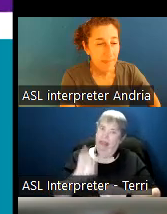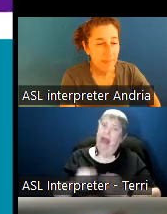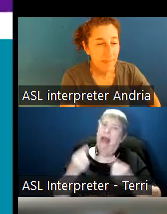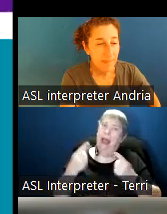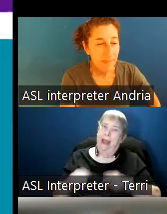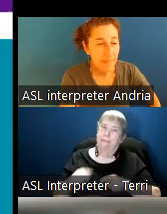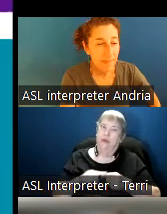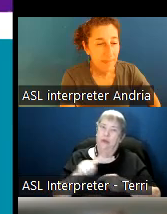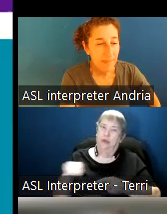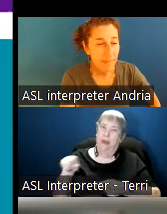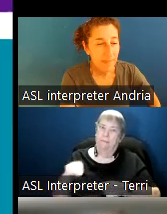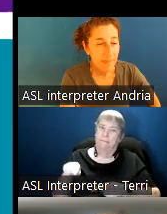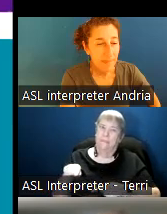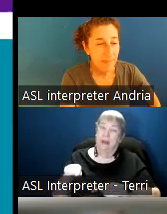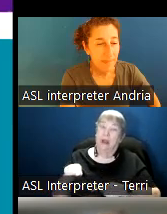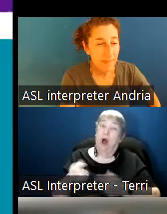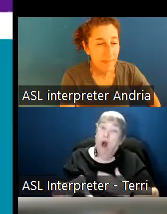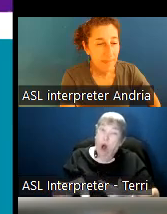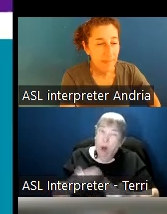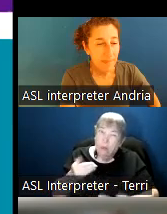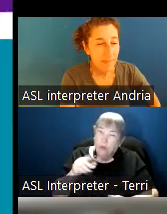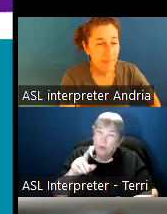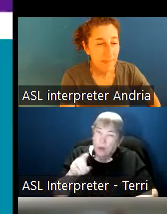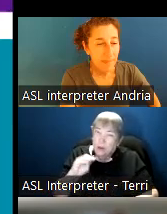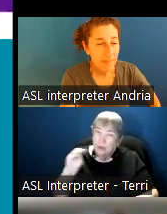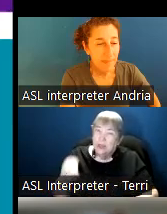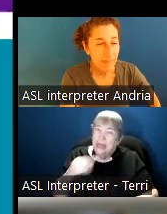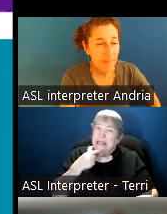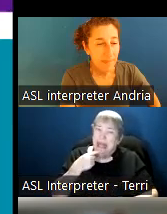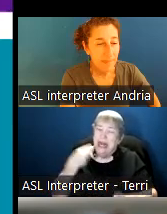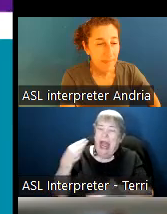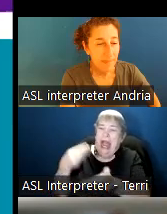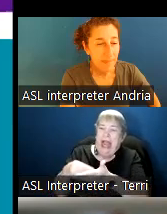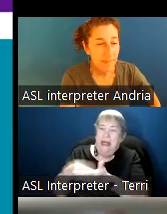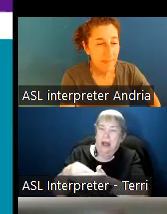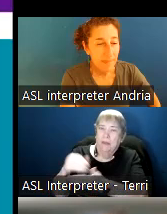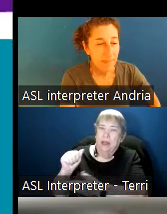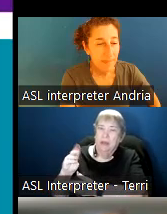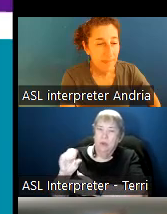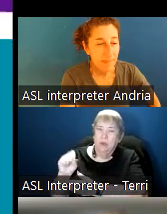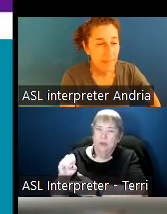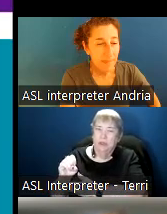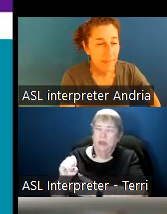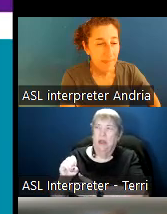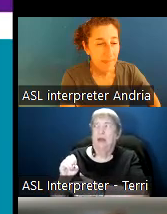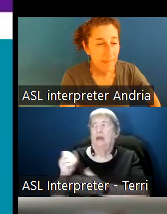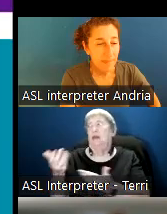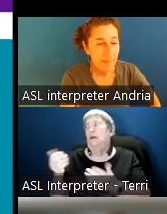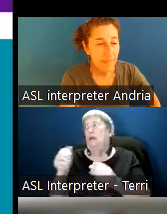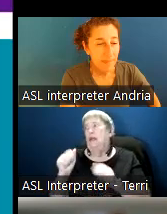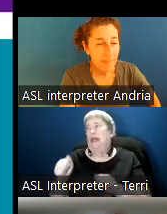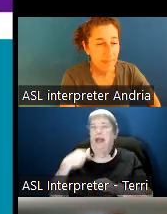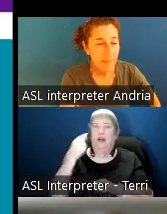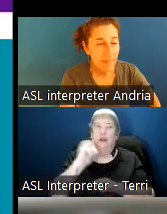to 99%. And that abuse can take many different forms. It can be